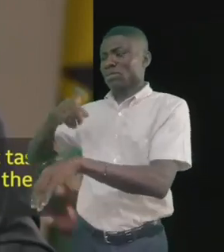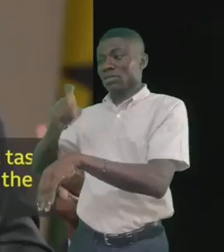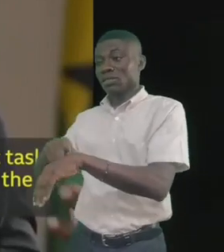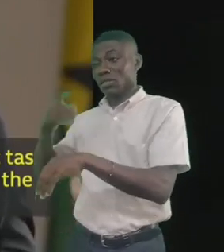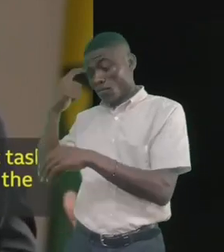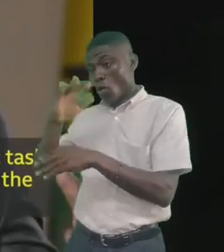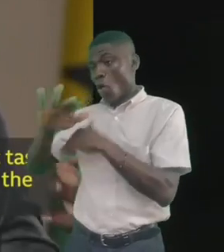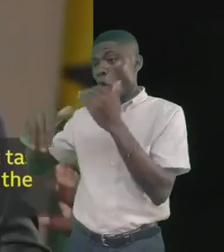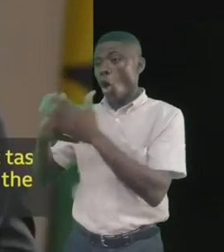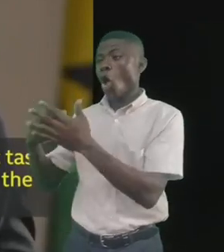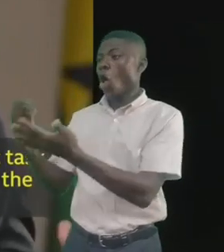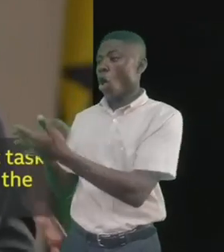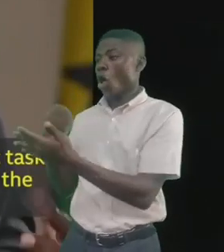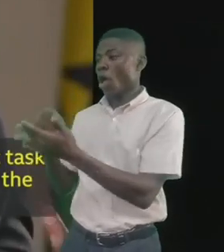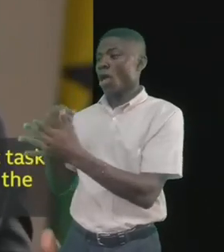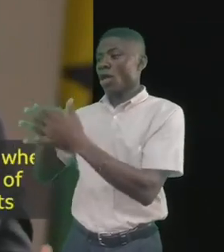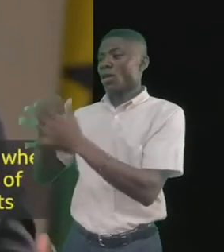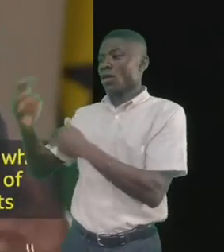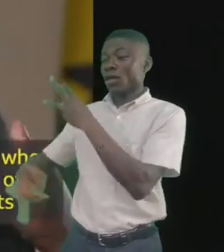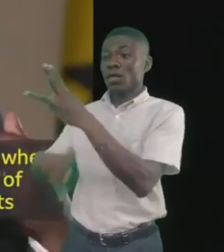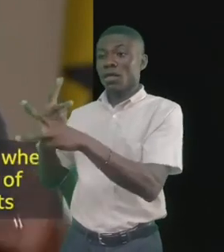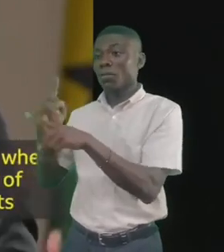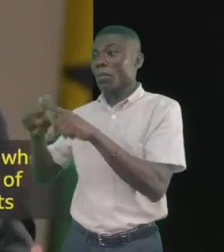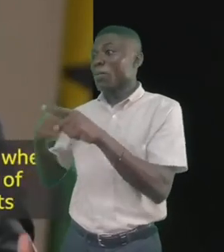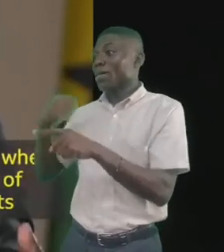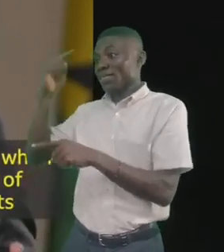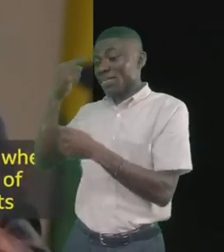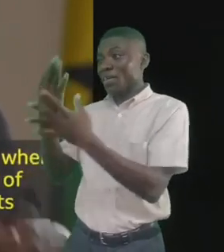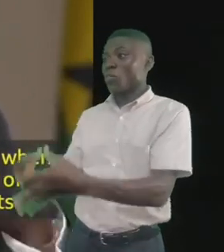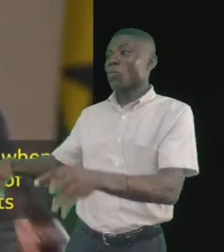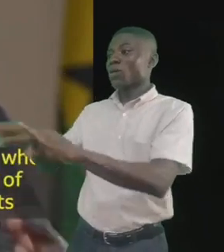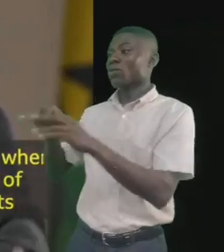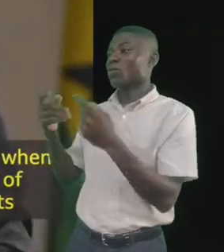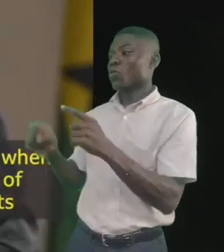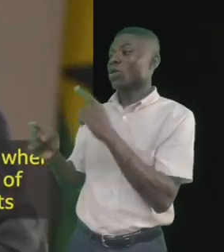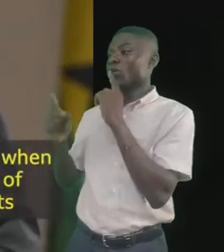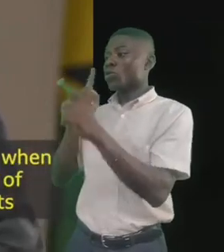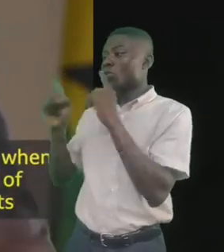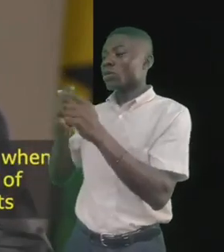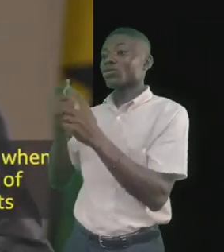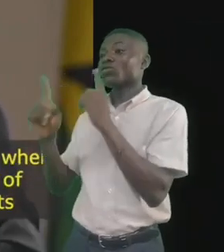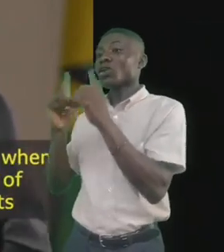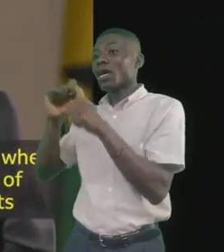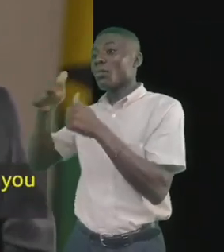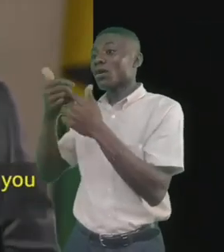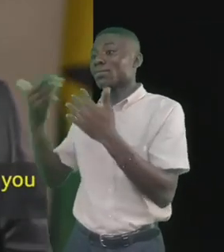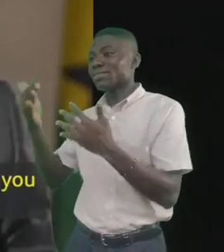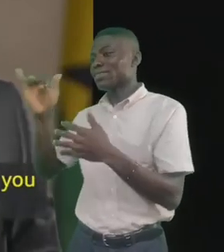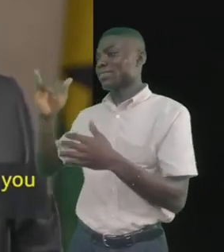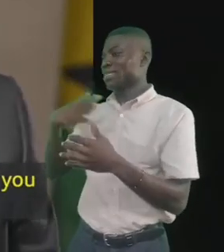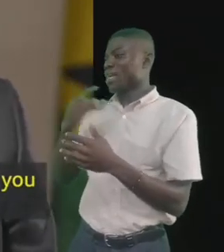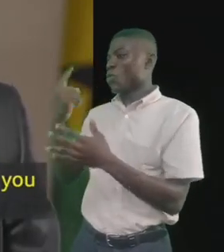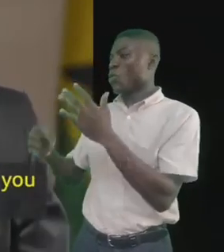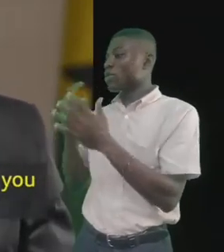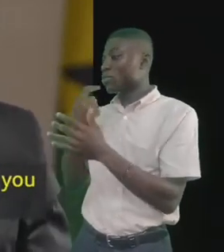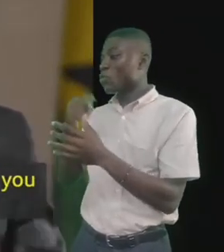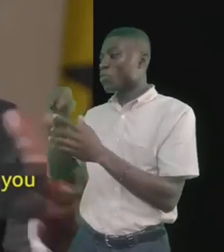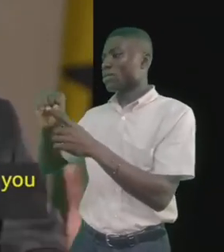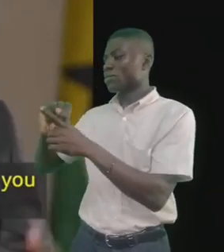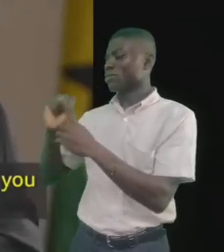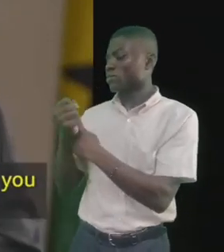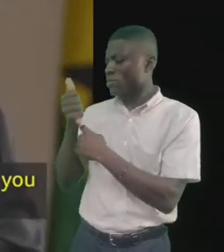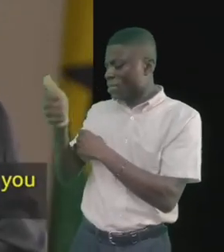difficult task for all the economies of the world. I think it is important that when you're making the kind of provocative statements that you're making, that